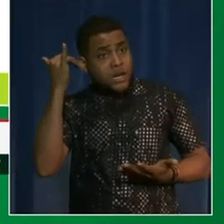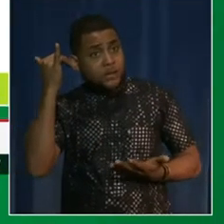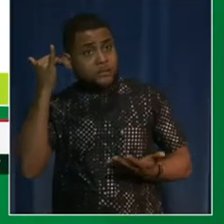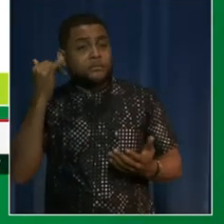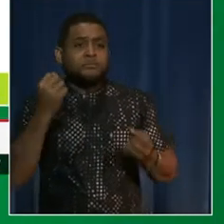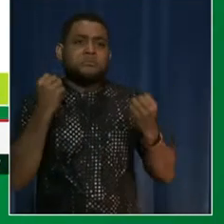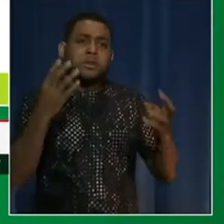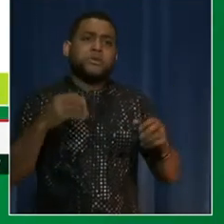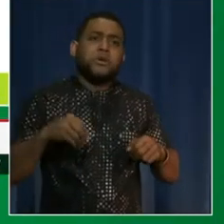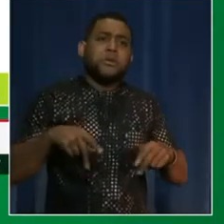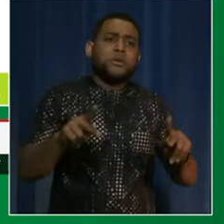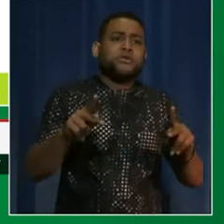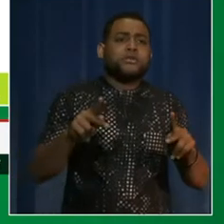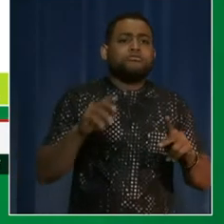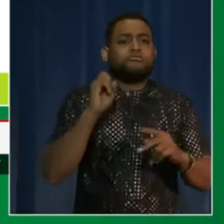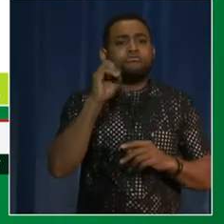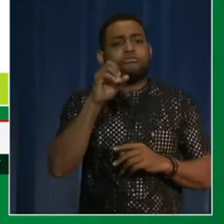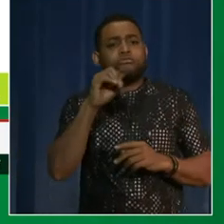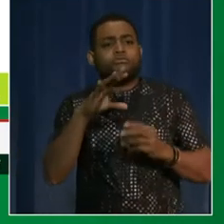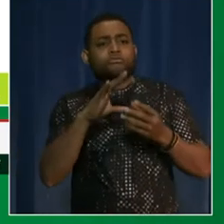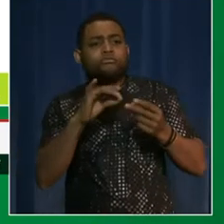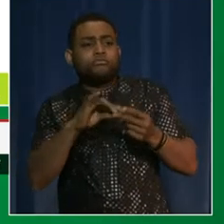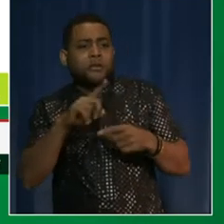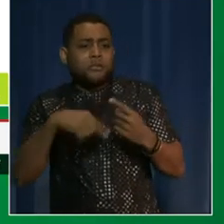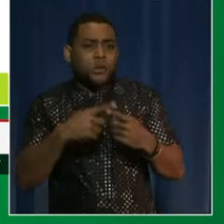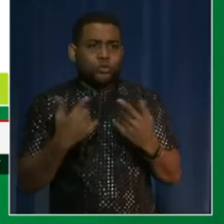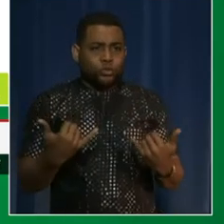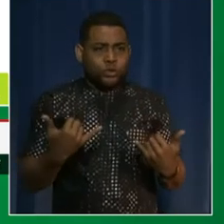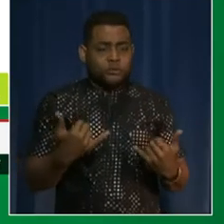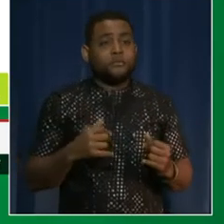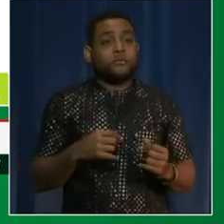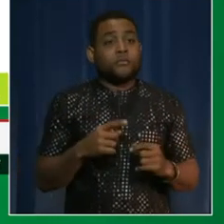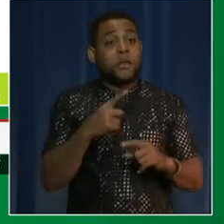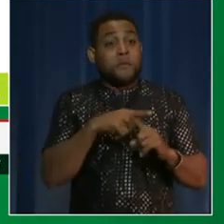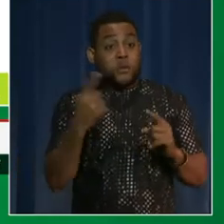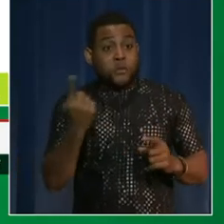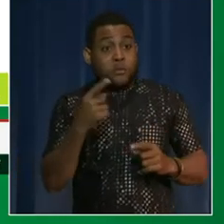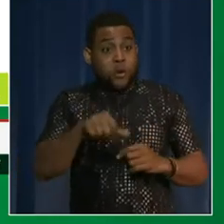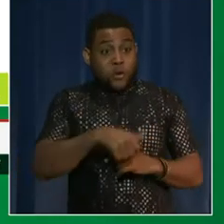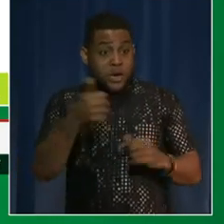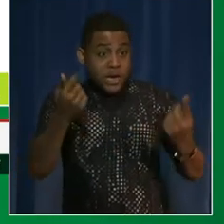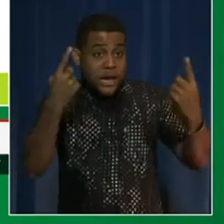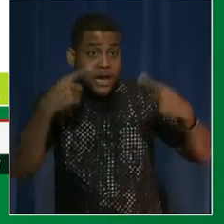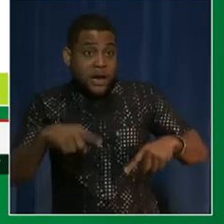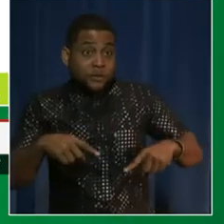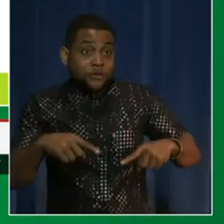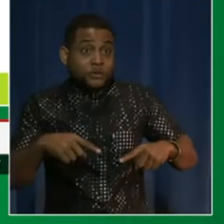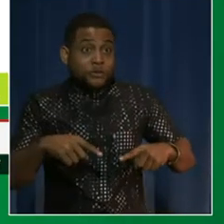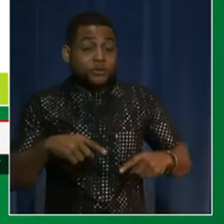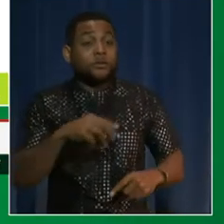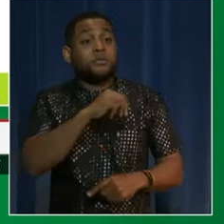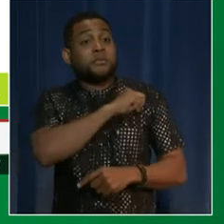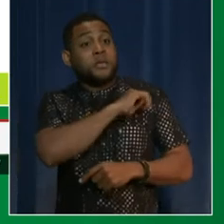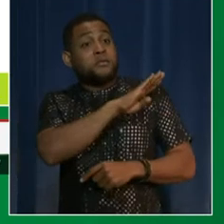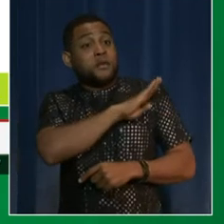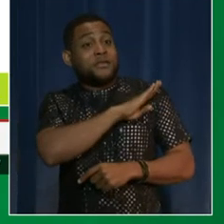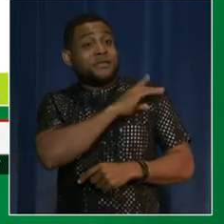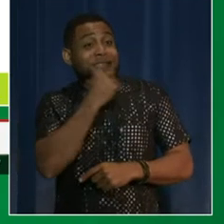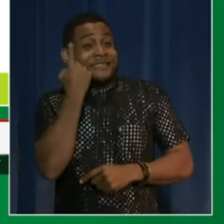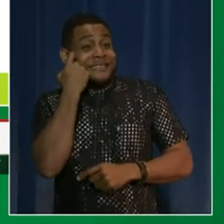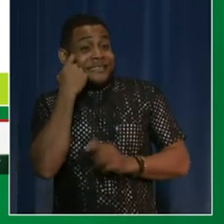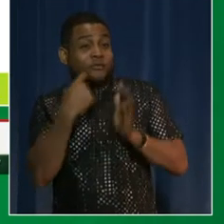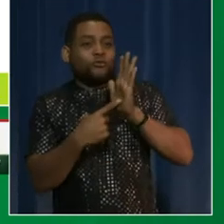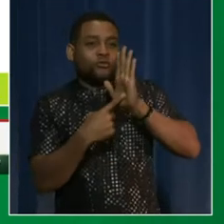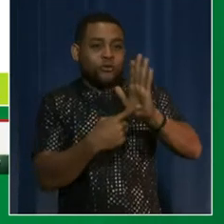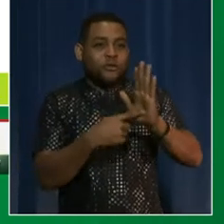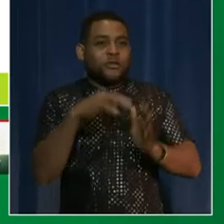about today. But then something else that is happening right now is Mayor Bowser presented a